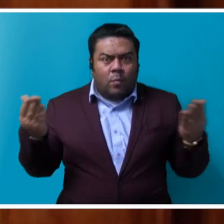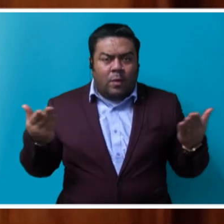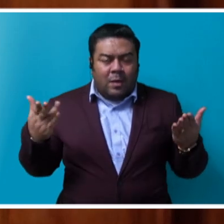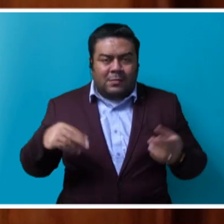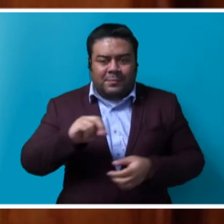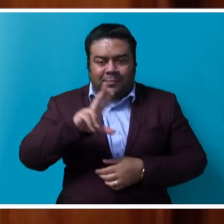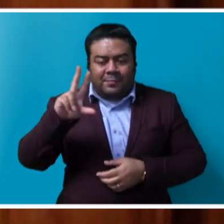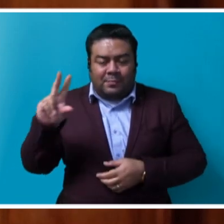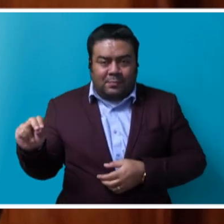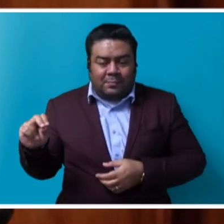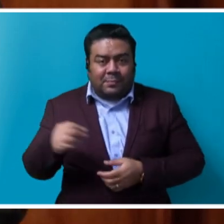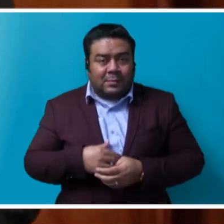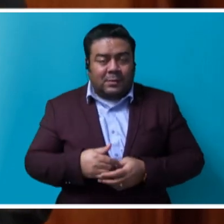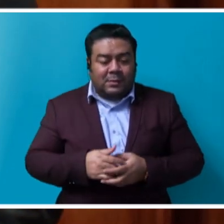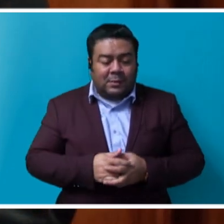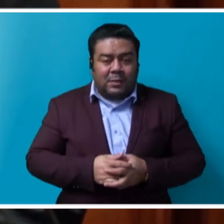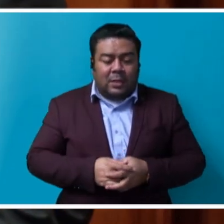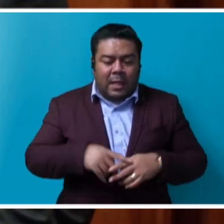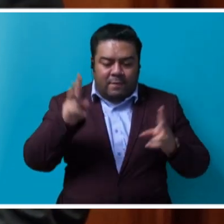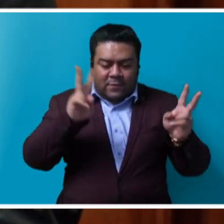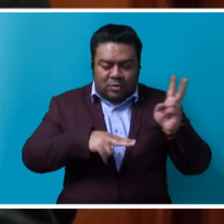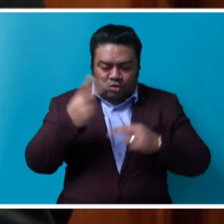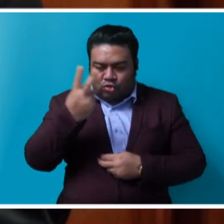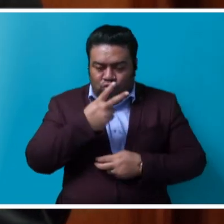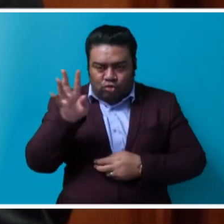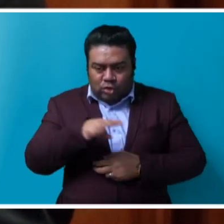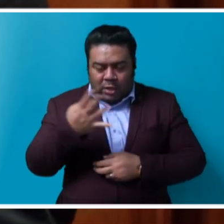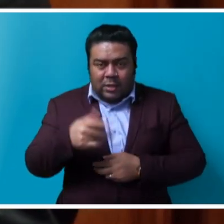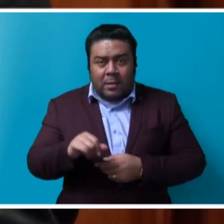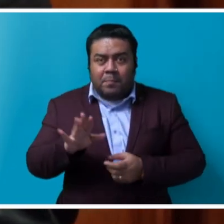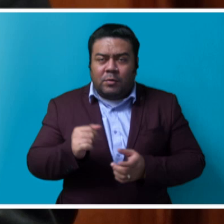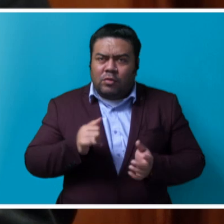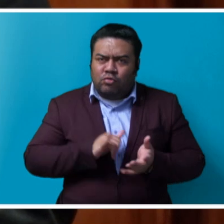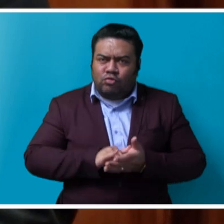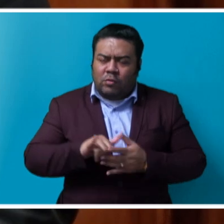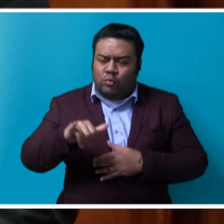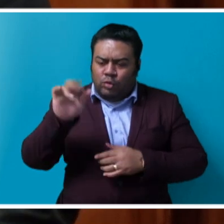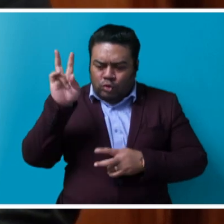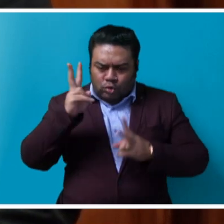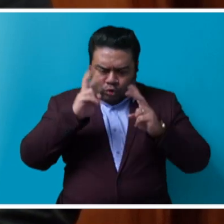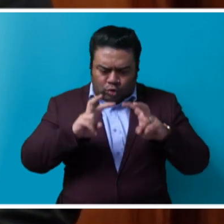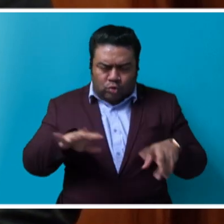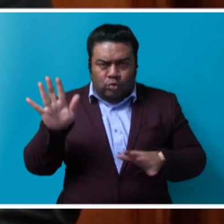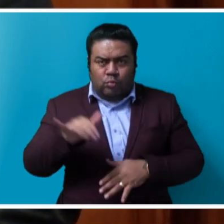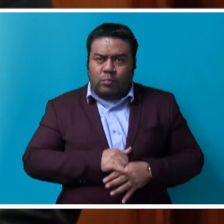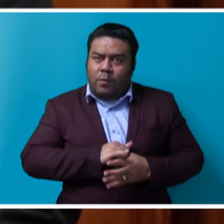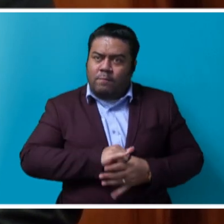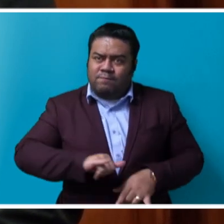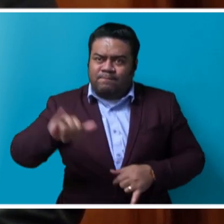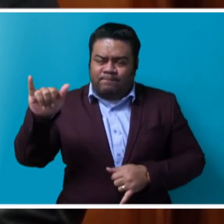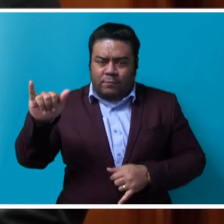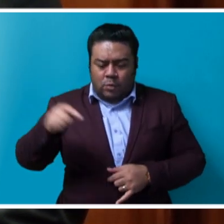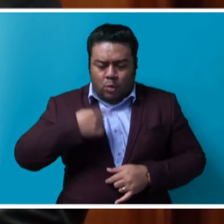by security personnel during a routine pre-departure aircraft search before the aircraft was scheduled to continue